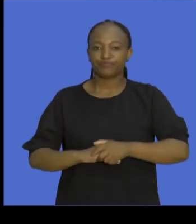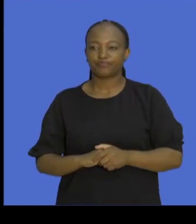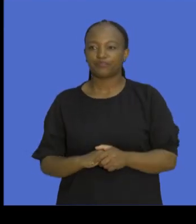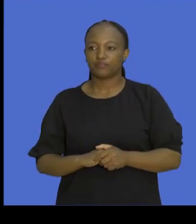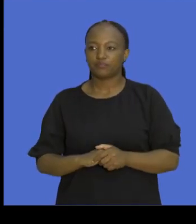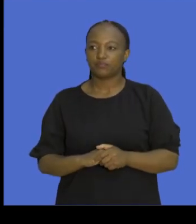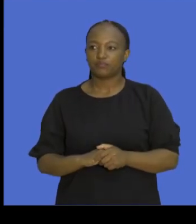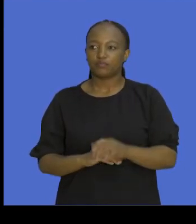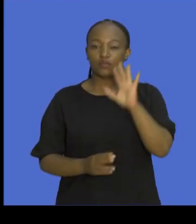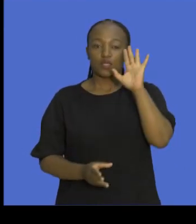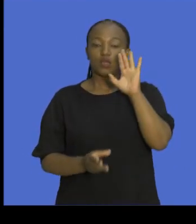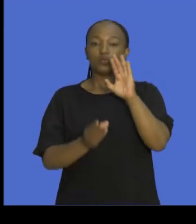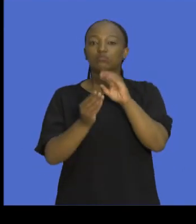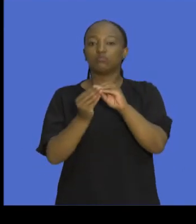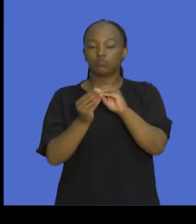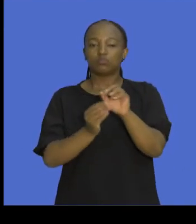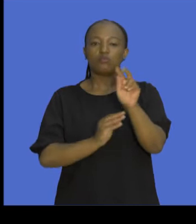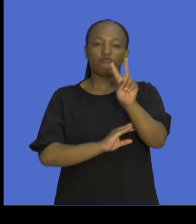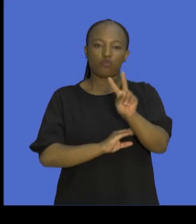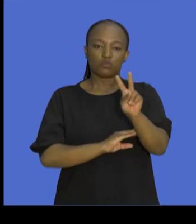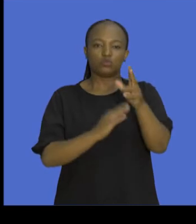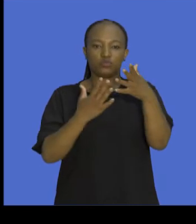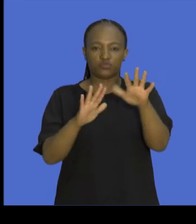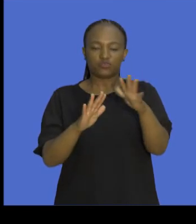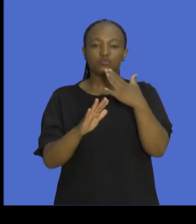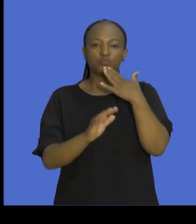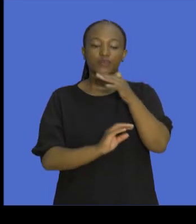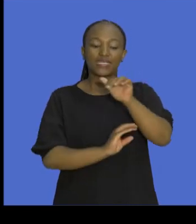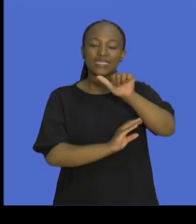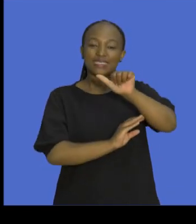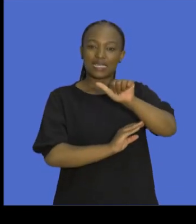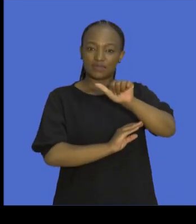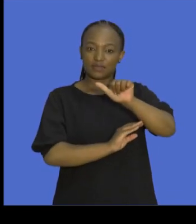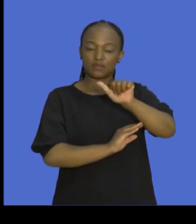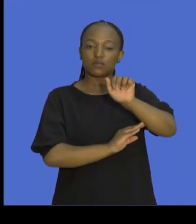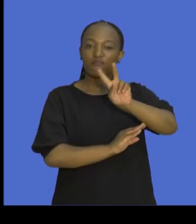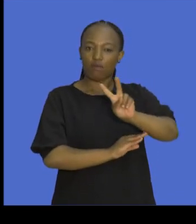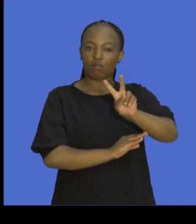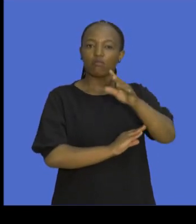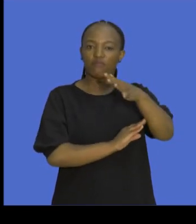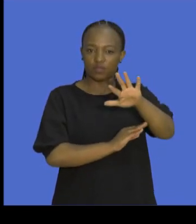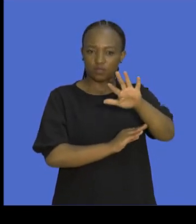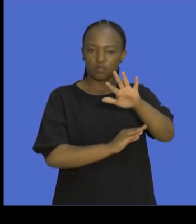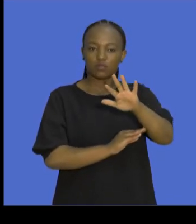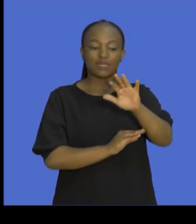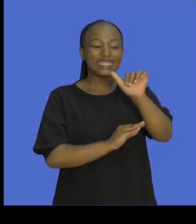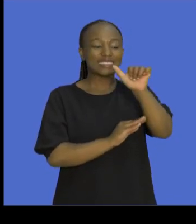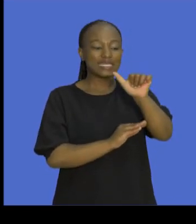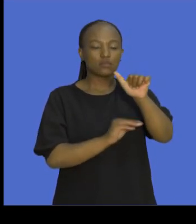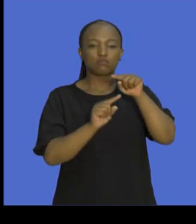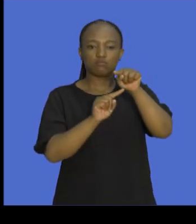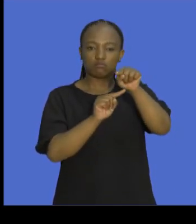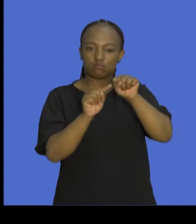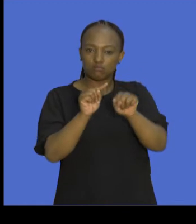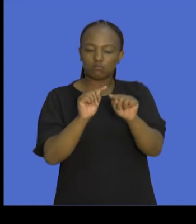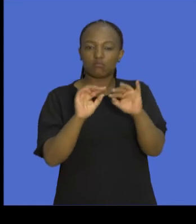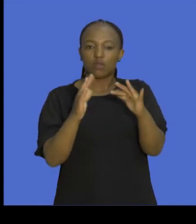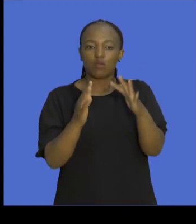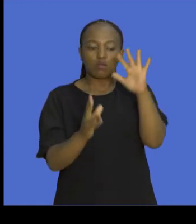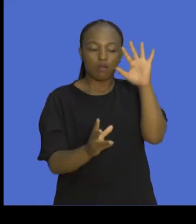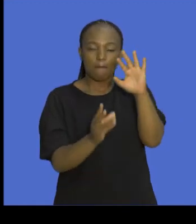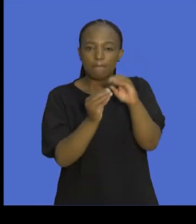our total voltage that we recorded is 6 volts, okay? We'll divide 6 volts by